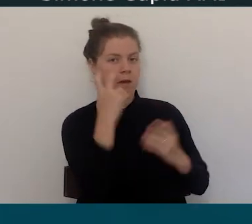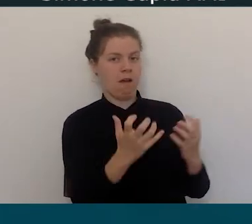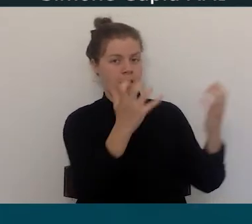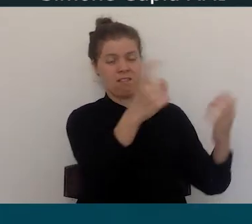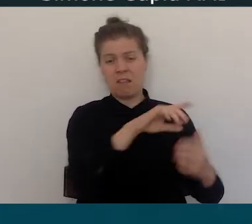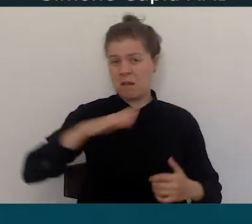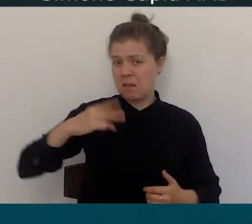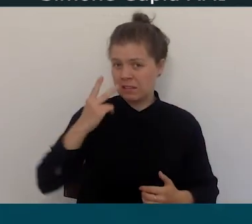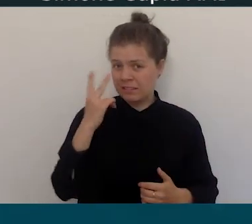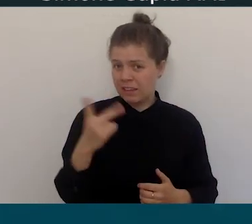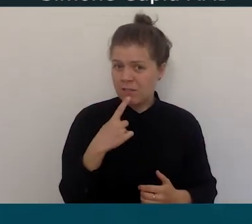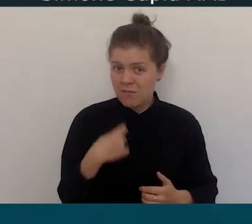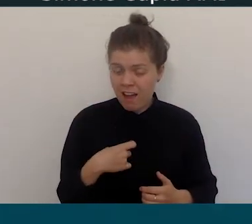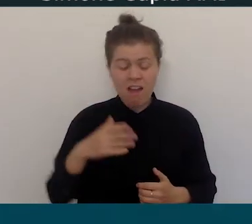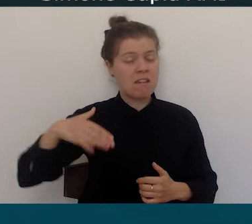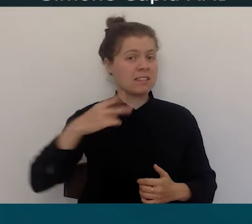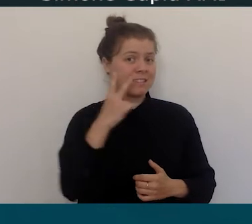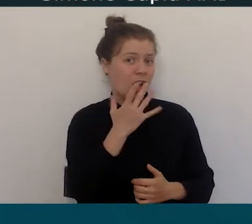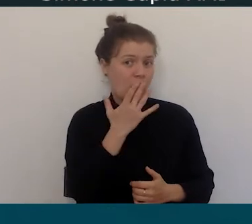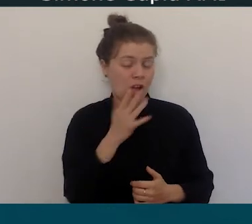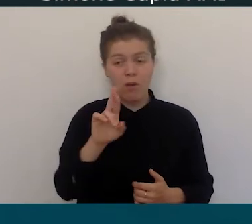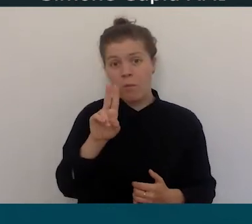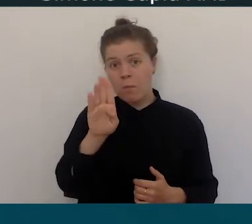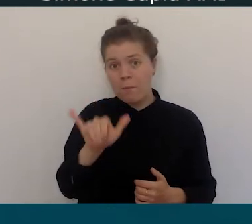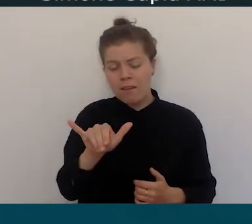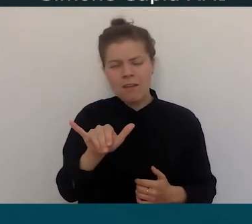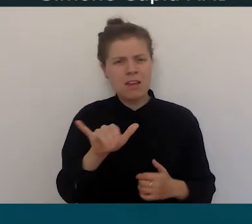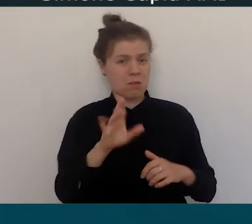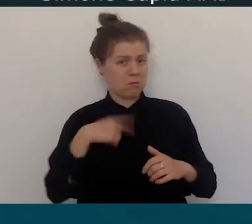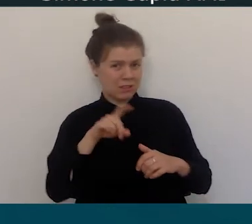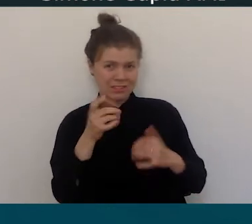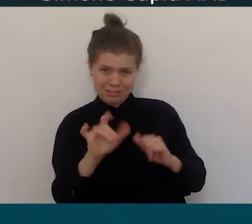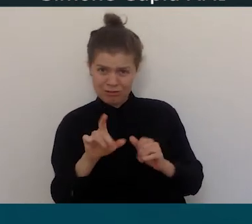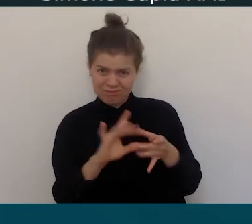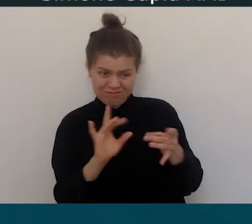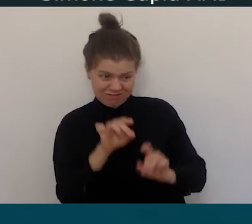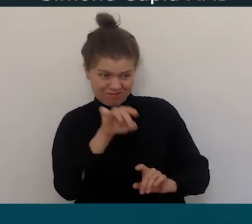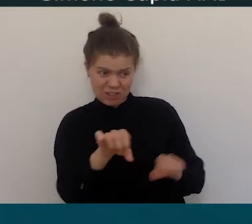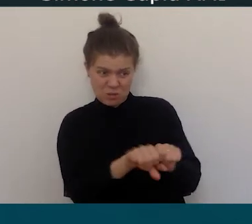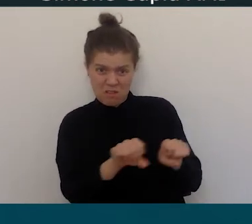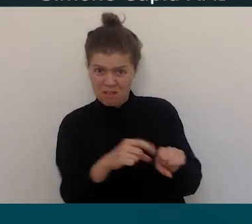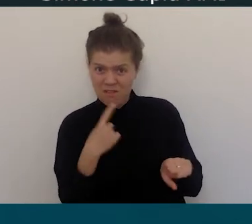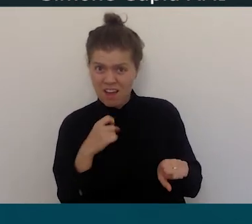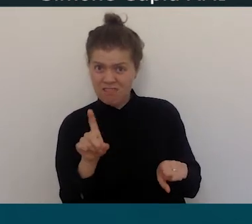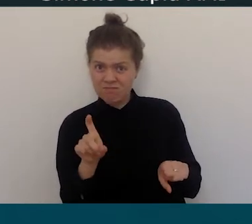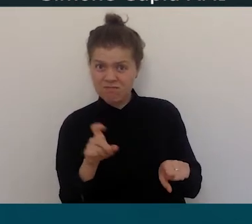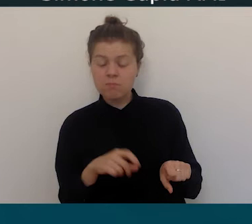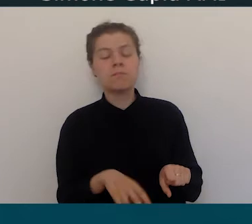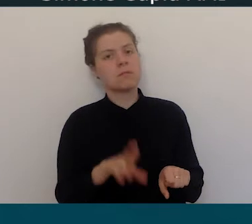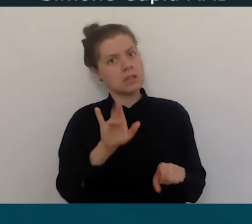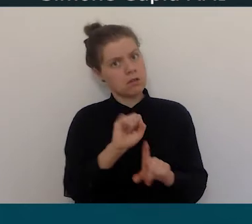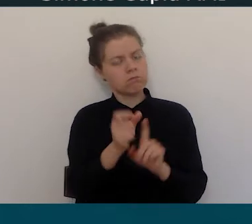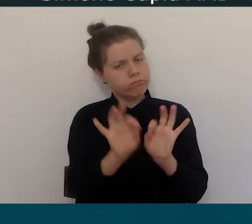red. Is it important for me to mention that those slippers are red? In this case, it's very important